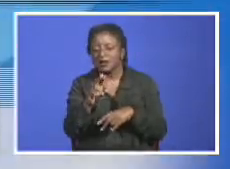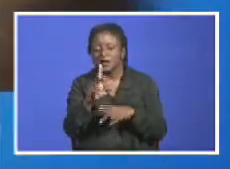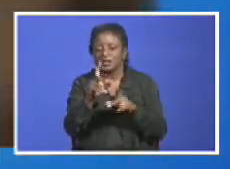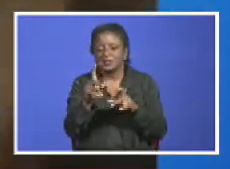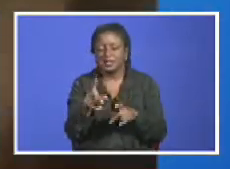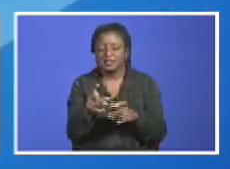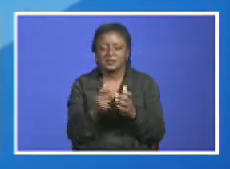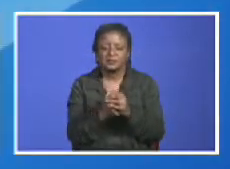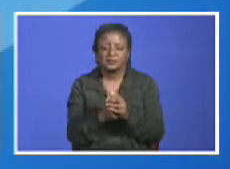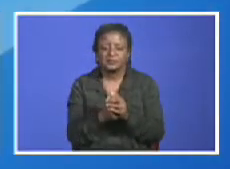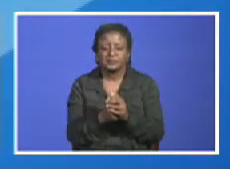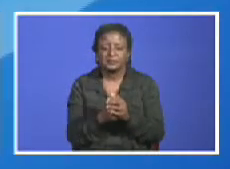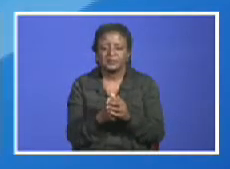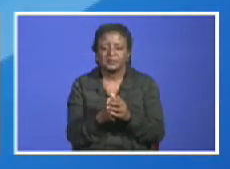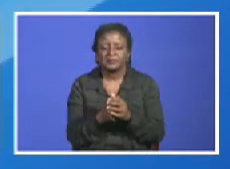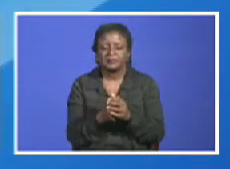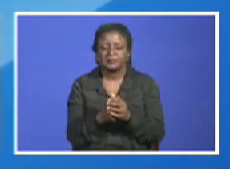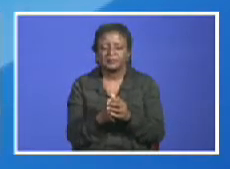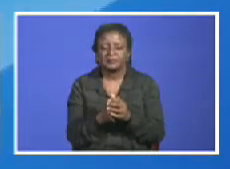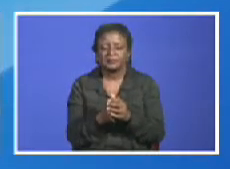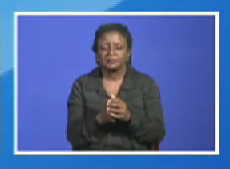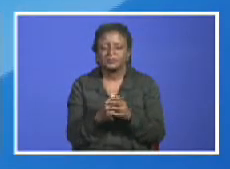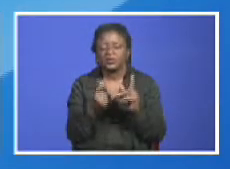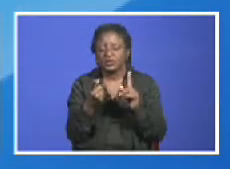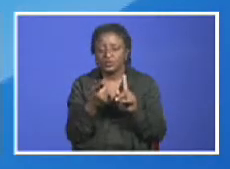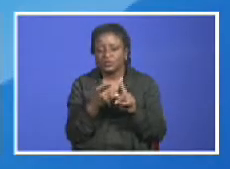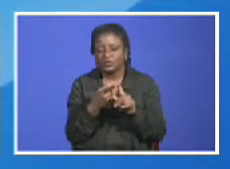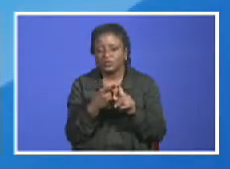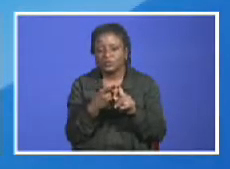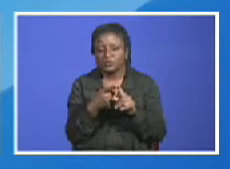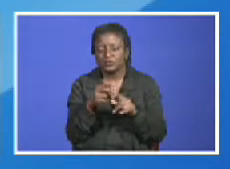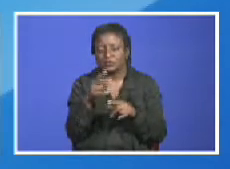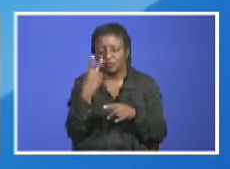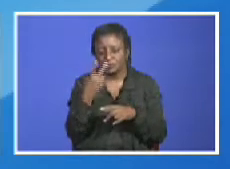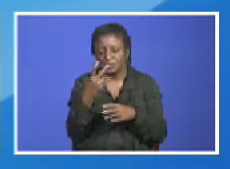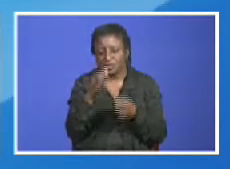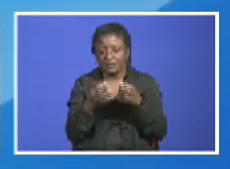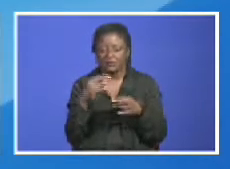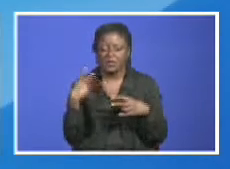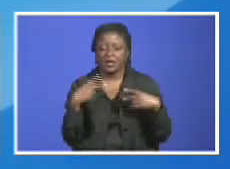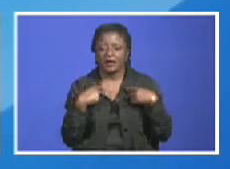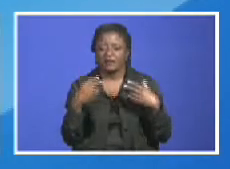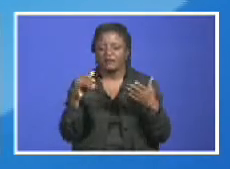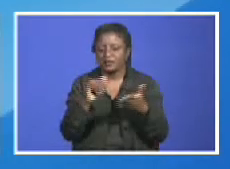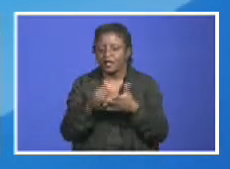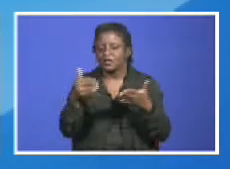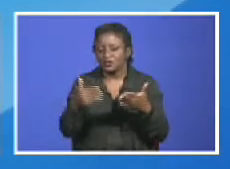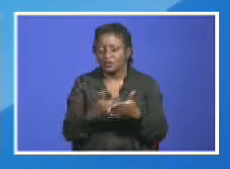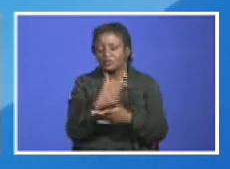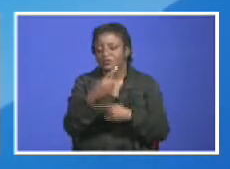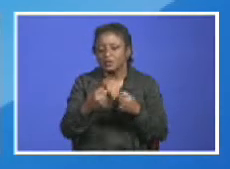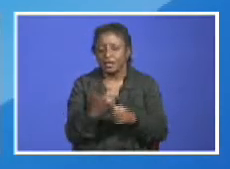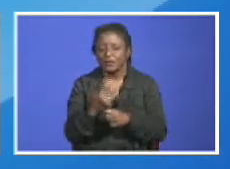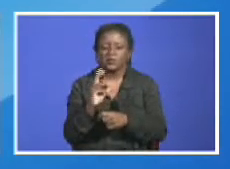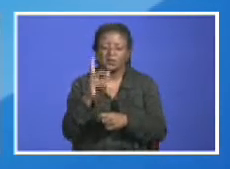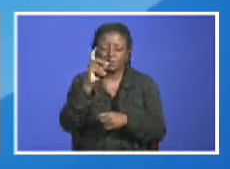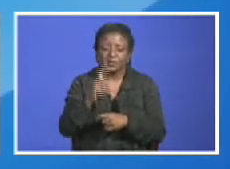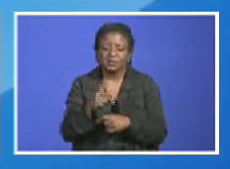something specific. In order to detect whether we have that particular strain circulating, we actually would have to do another